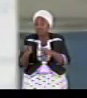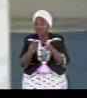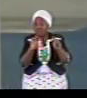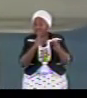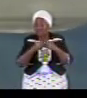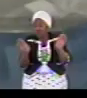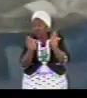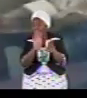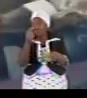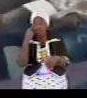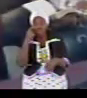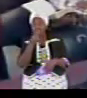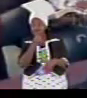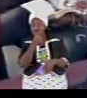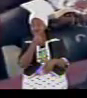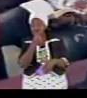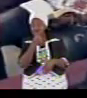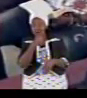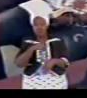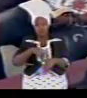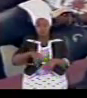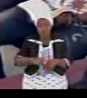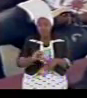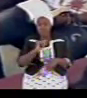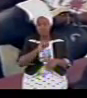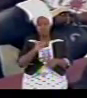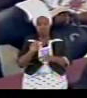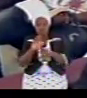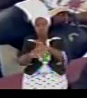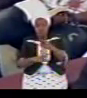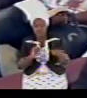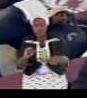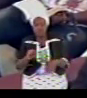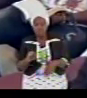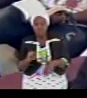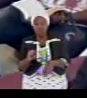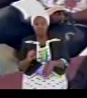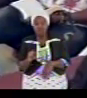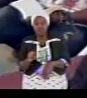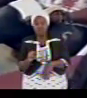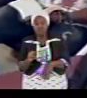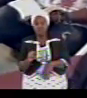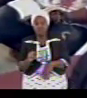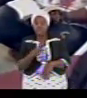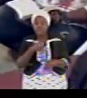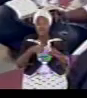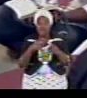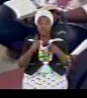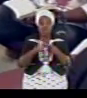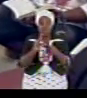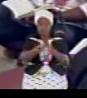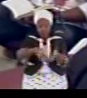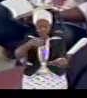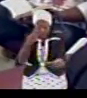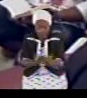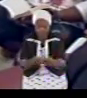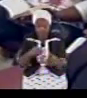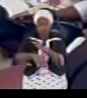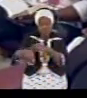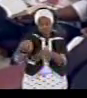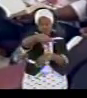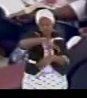close your eyes while you're moving, while you're walking, and you fall into a